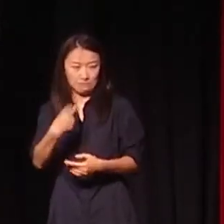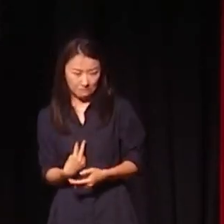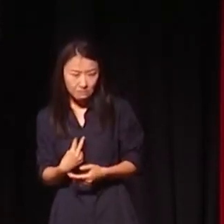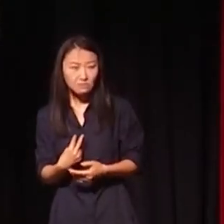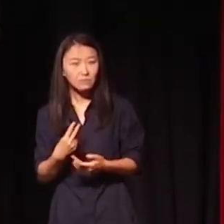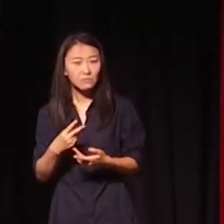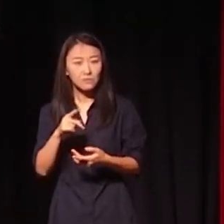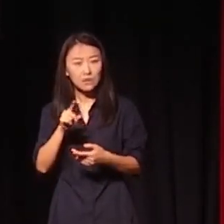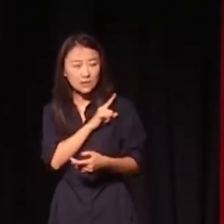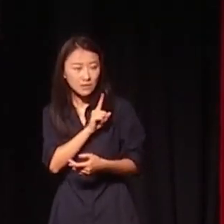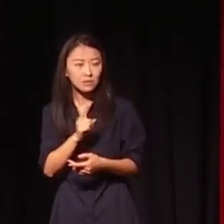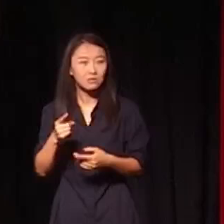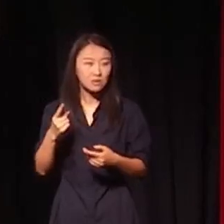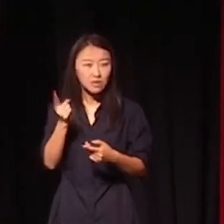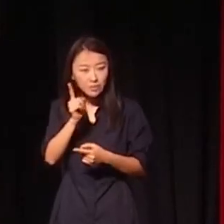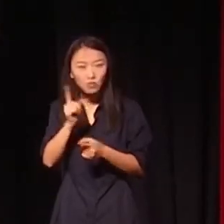in practitioners.